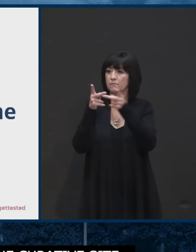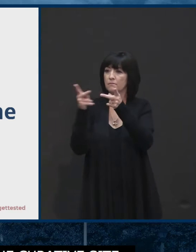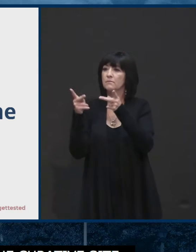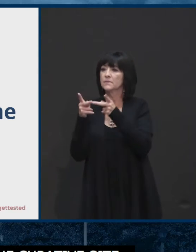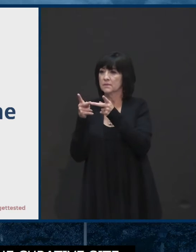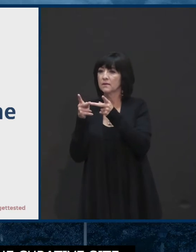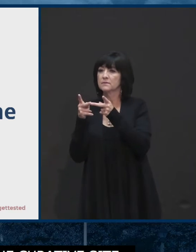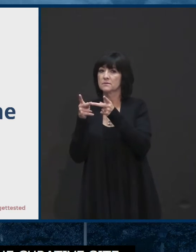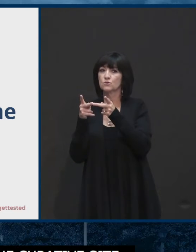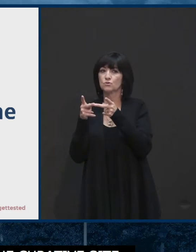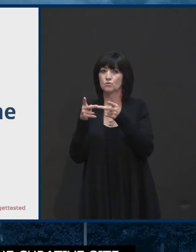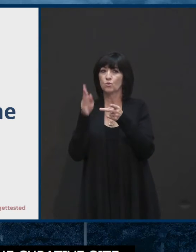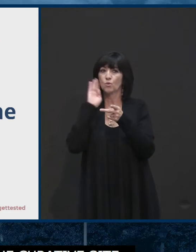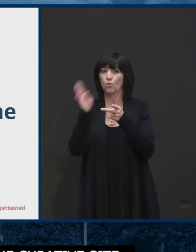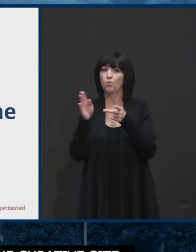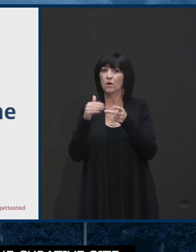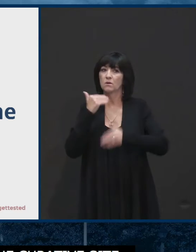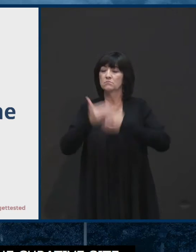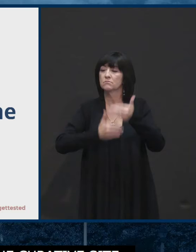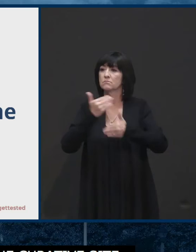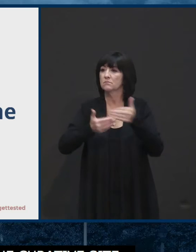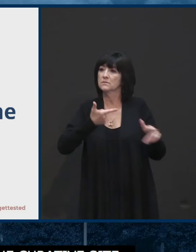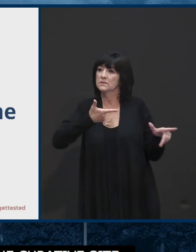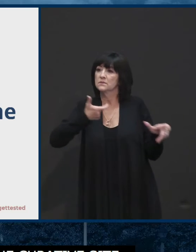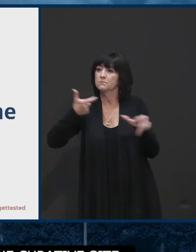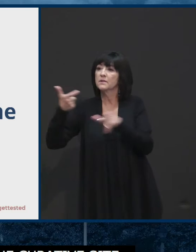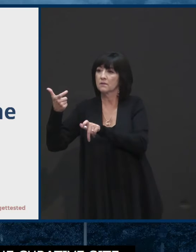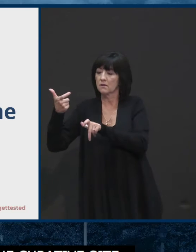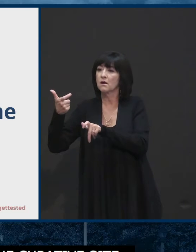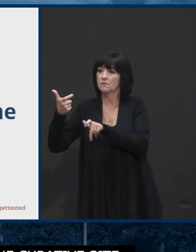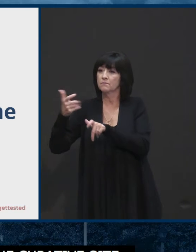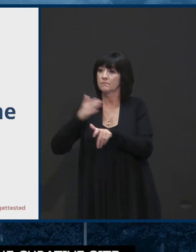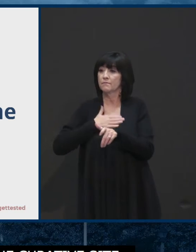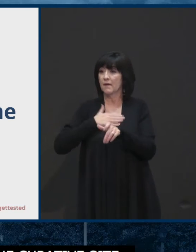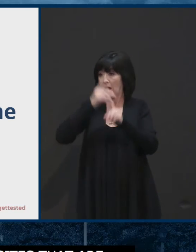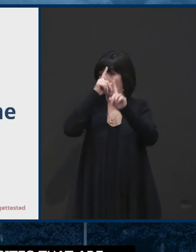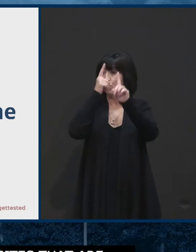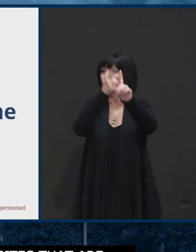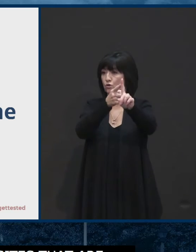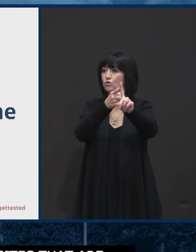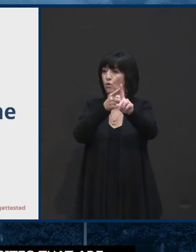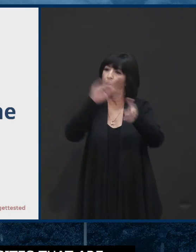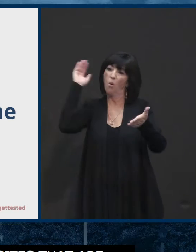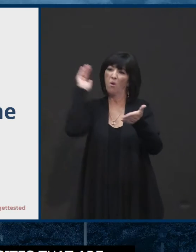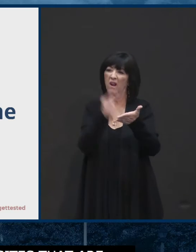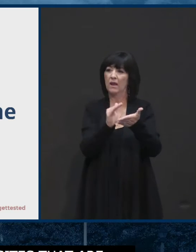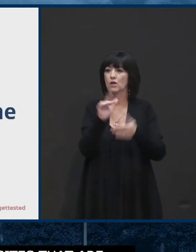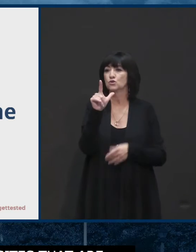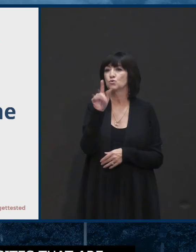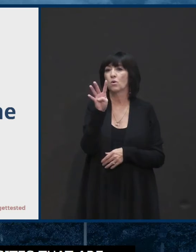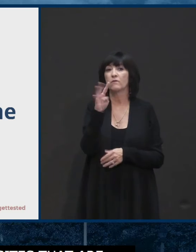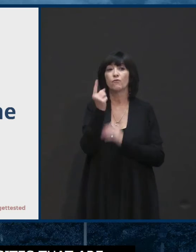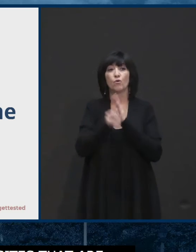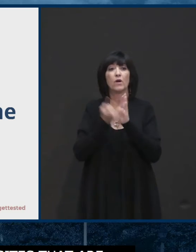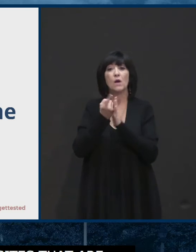to speed that up, and our goal over the next several weeks is to get that down to 24 hours. However, we do have great success stories